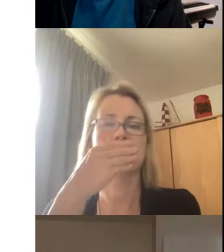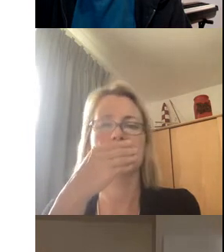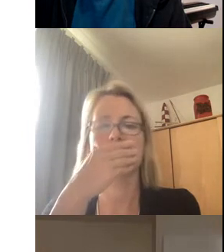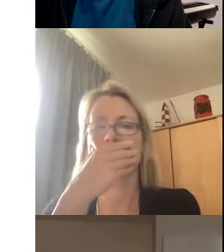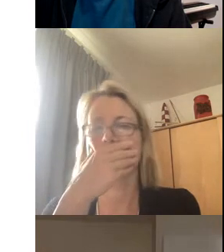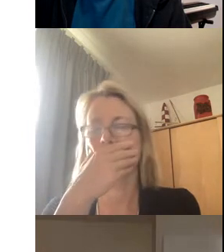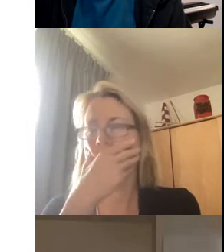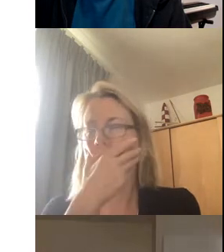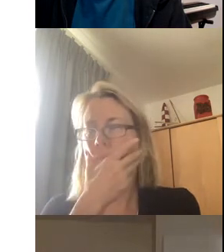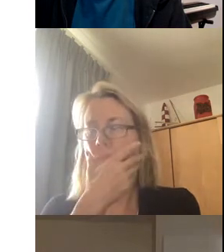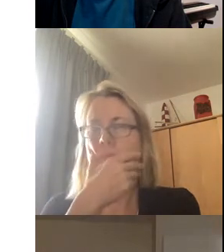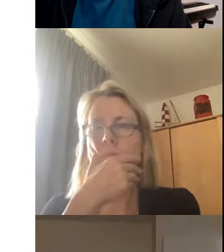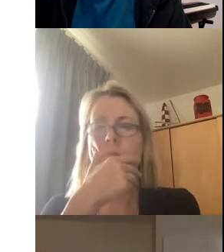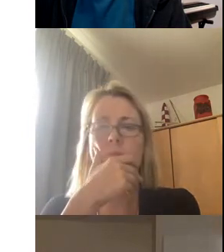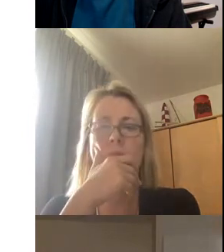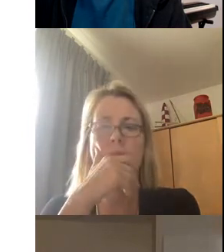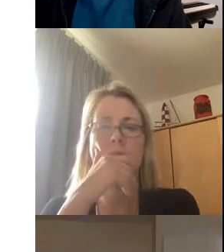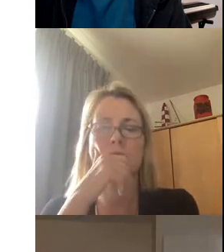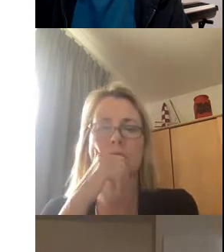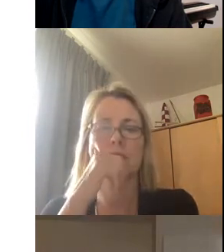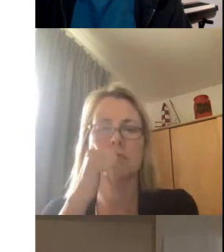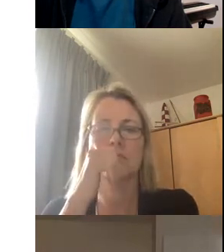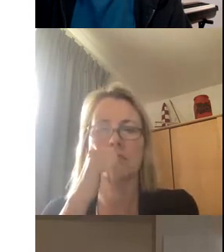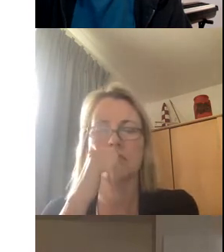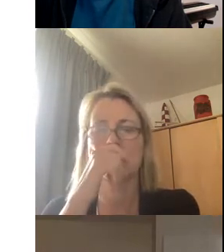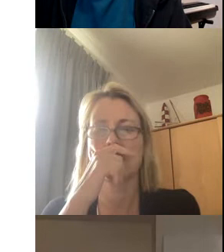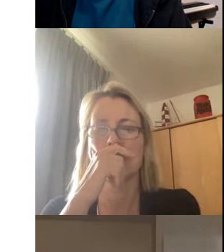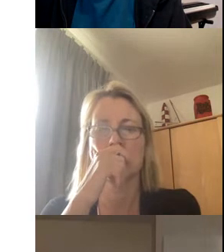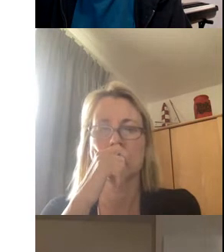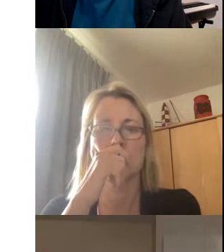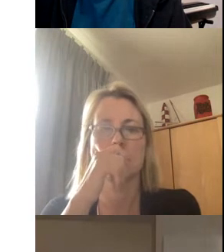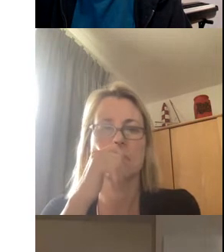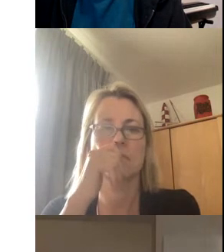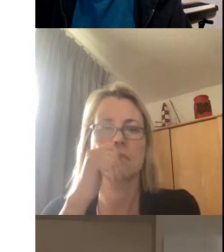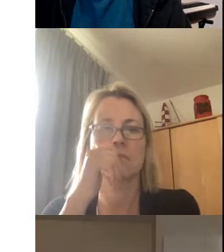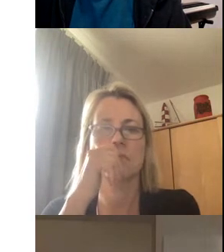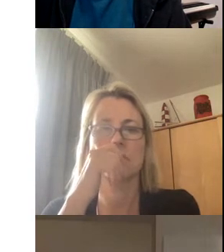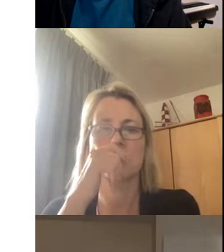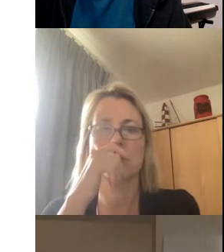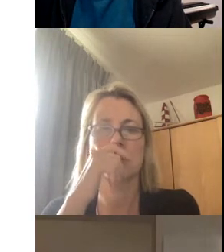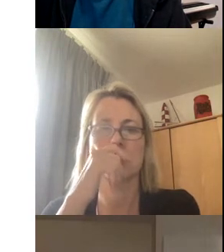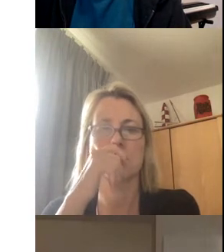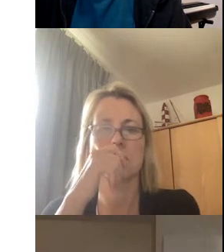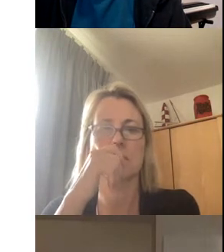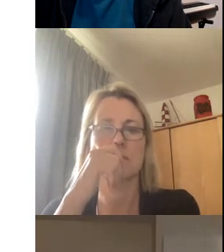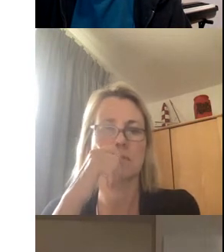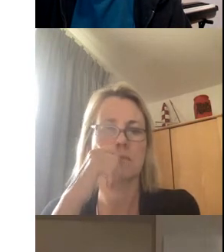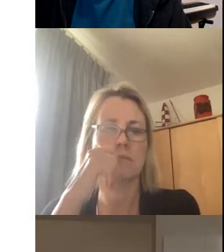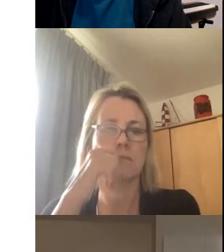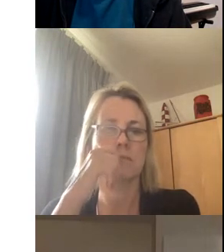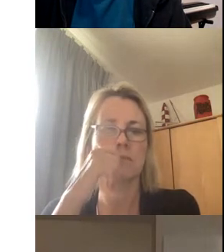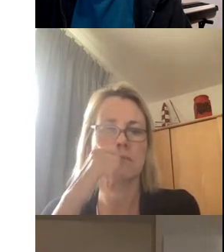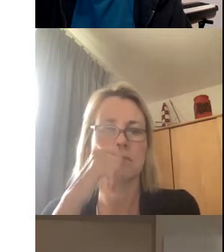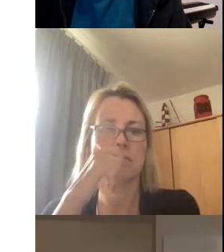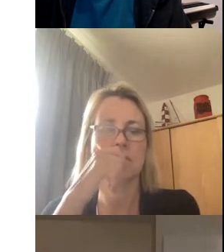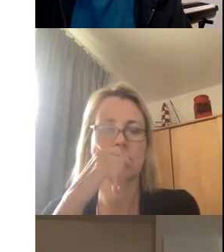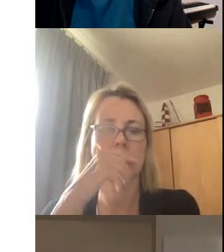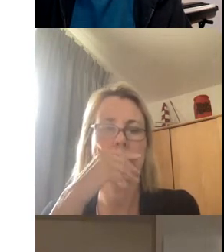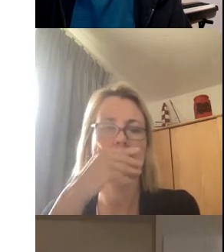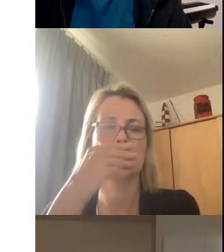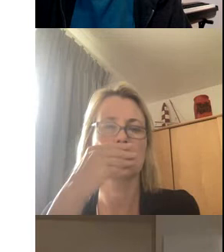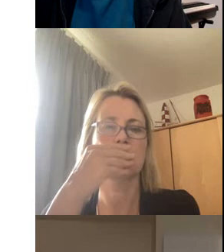were barriers that people experience to understanding, and we'll come to some examples a little bit later on. But confusing language and concepts